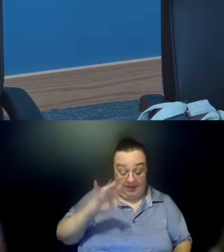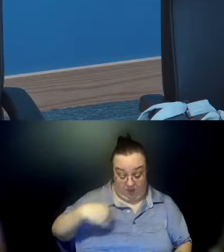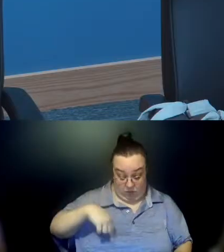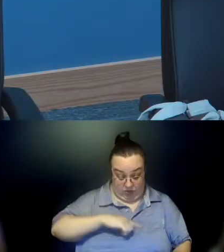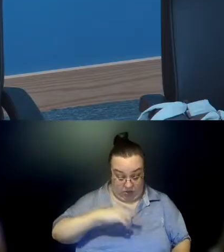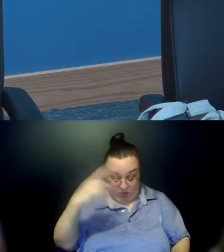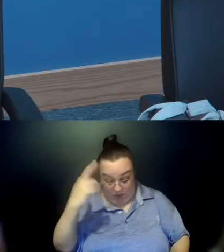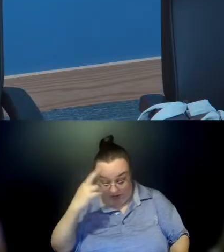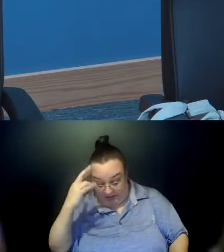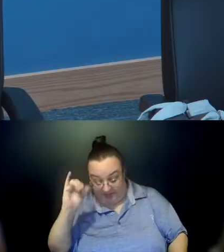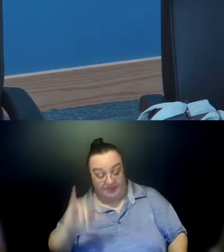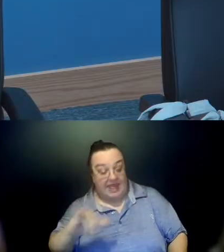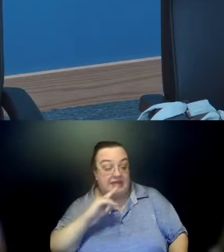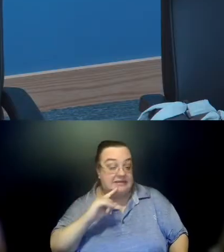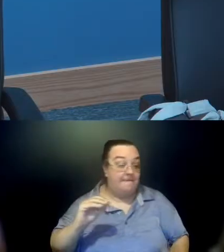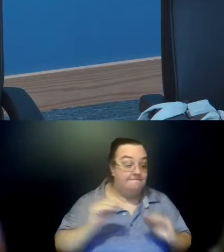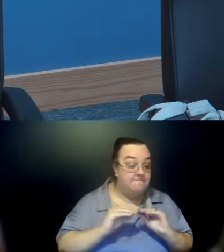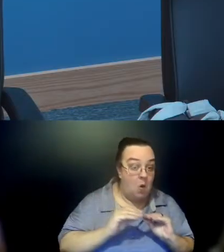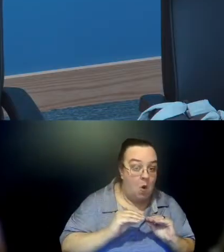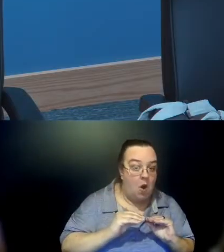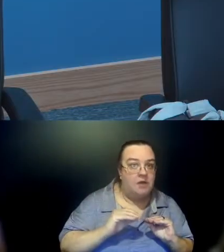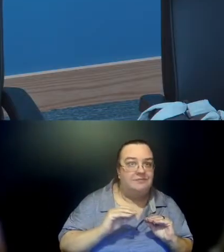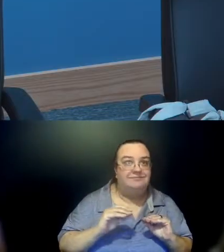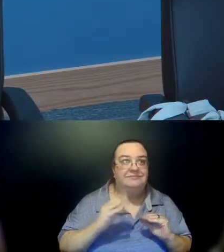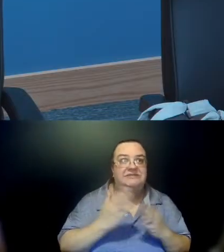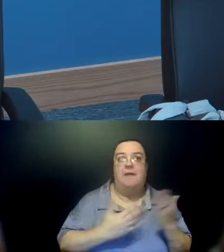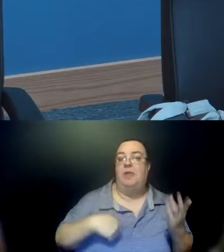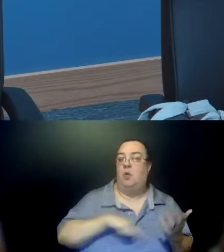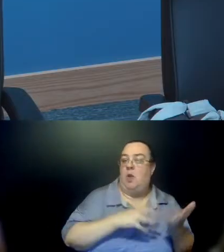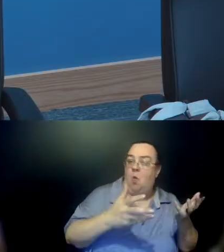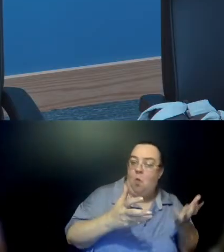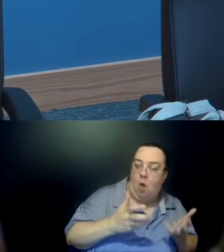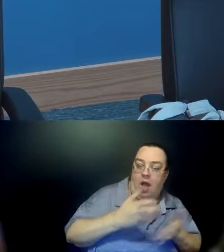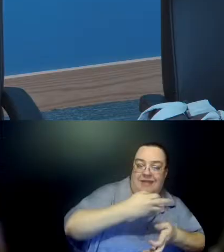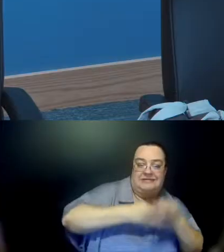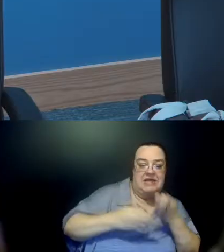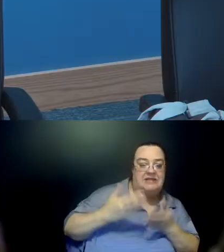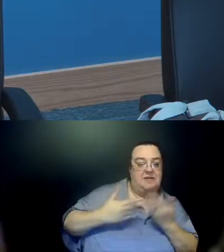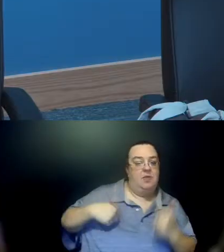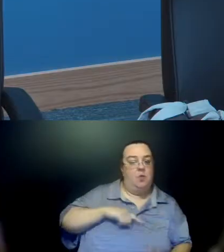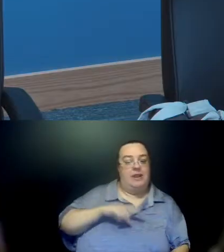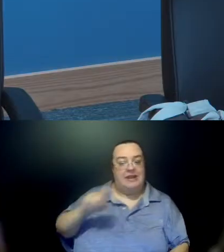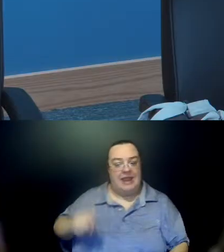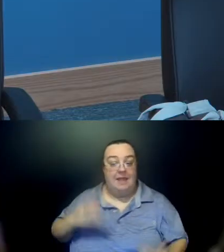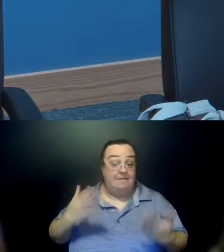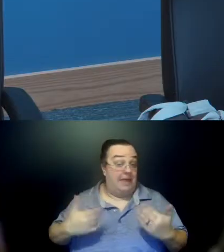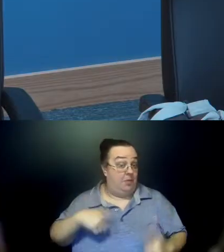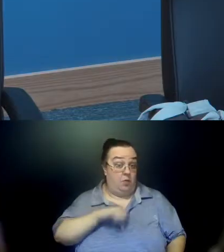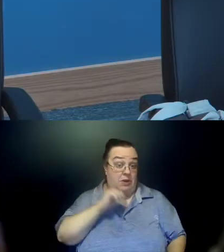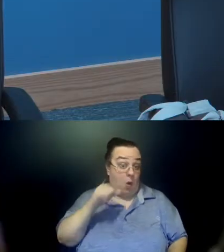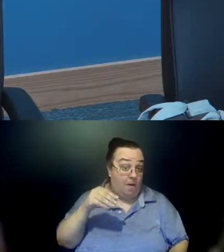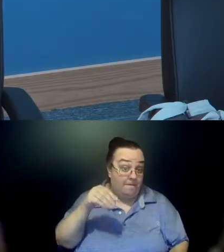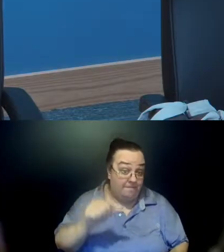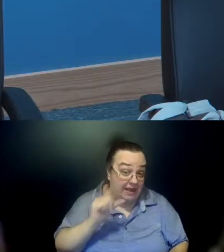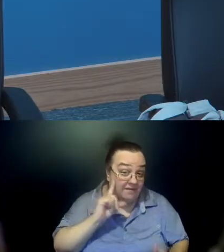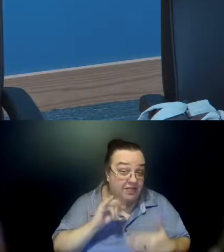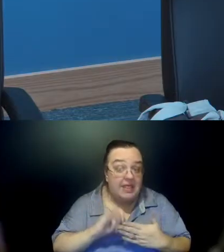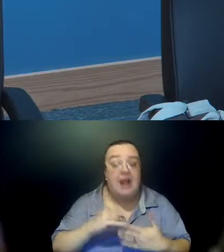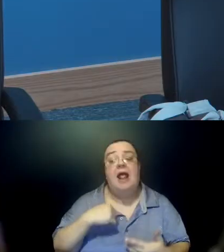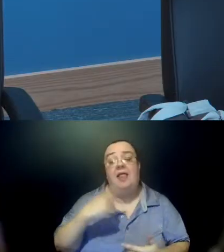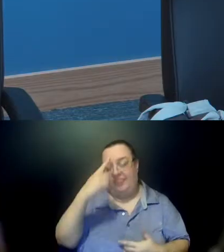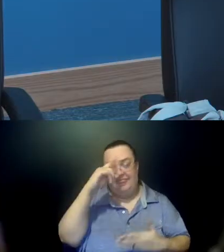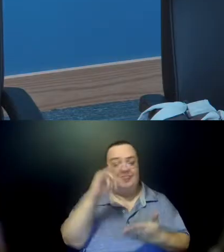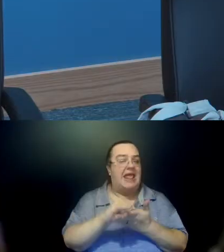a want than a need, then we don't buy into it, right? And I think that's the